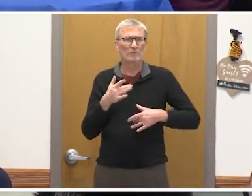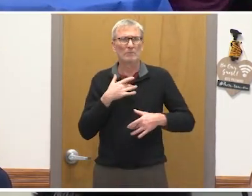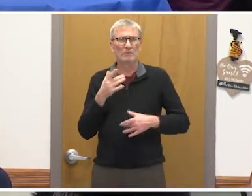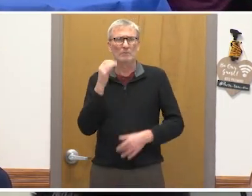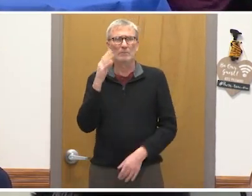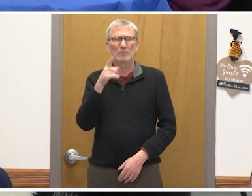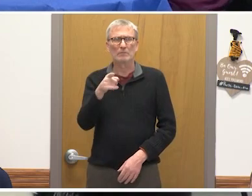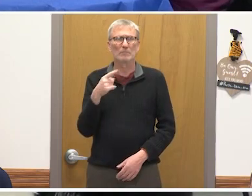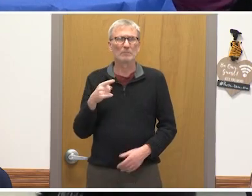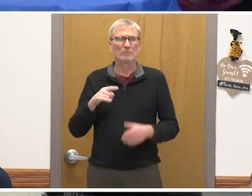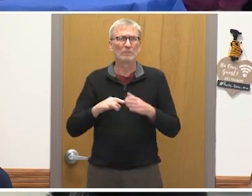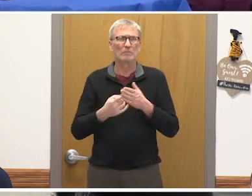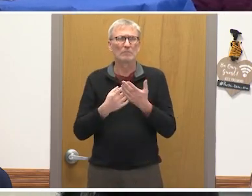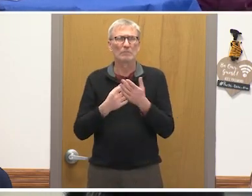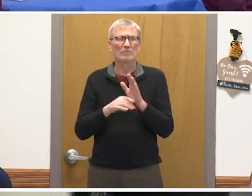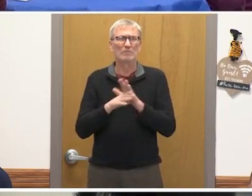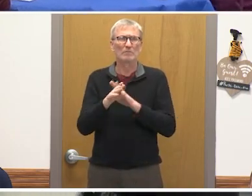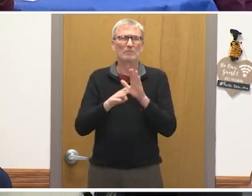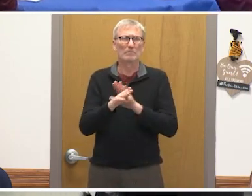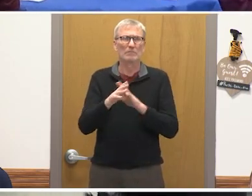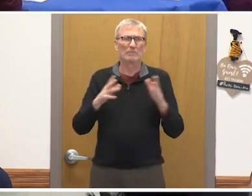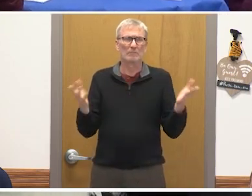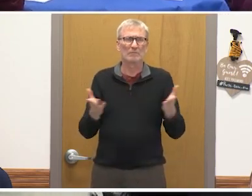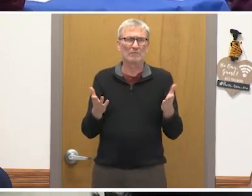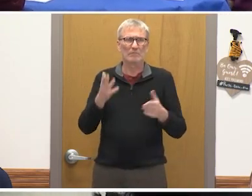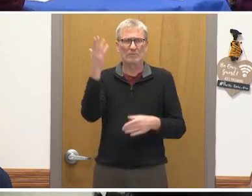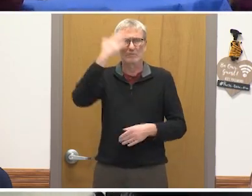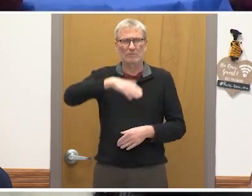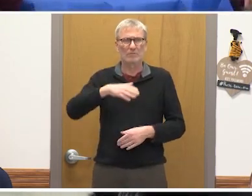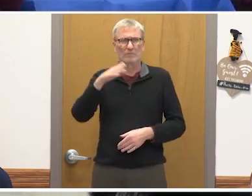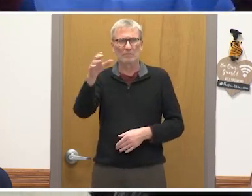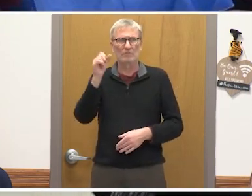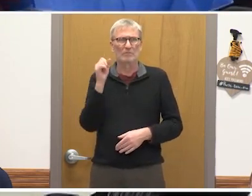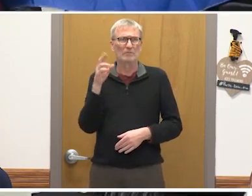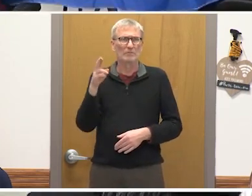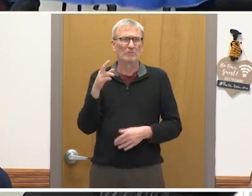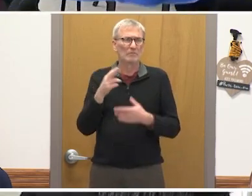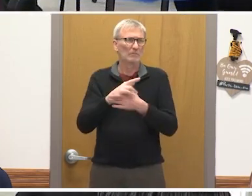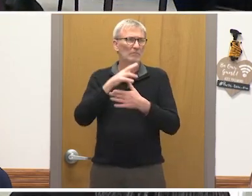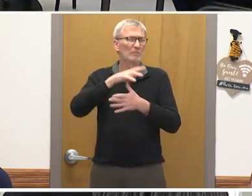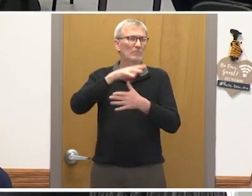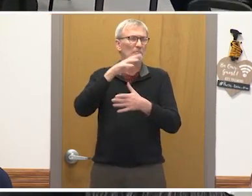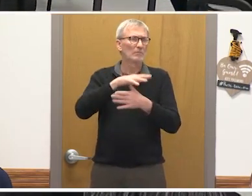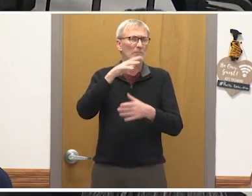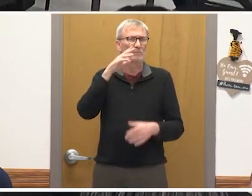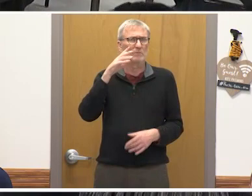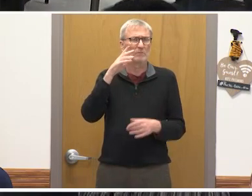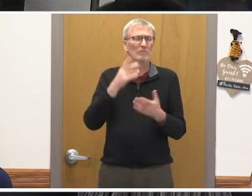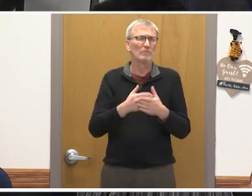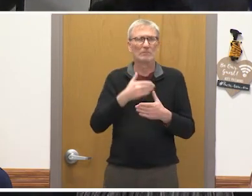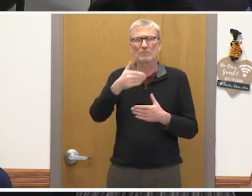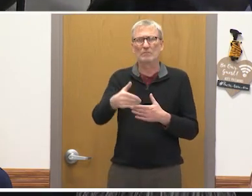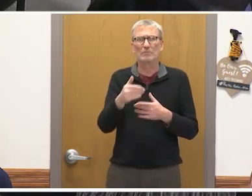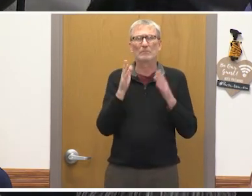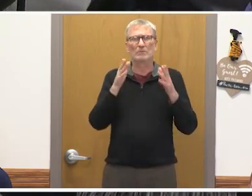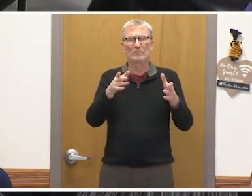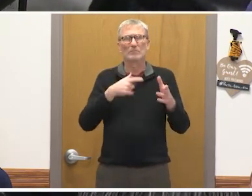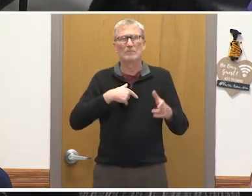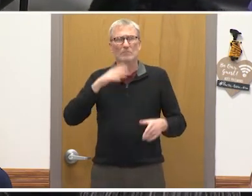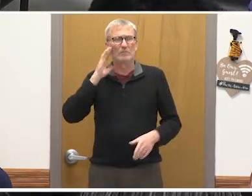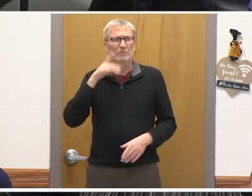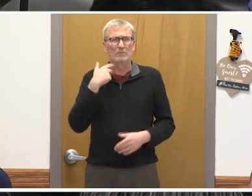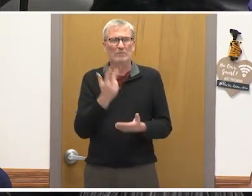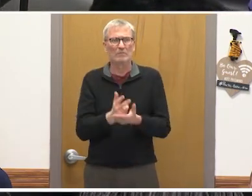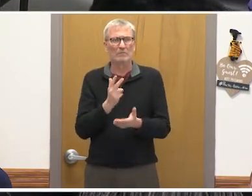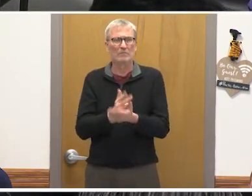you begin to start doing development right here in front of the senior center here, across the street, I know they park across the